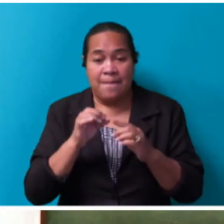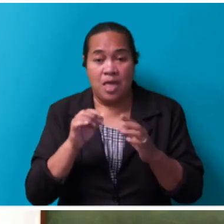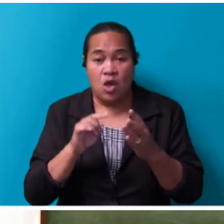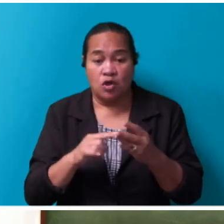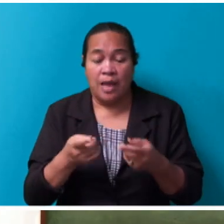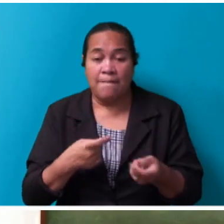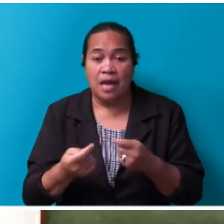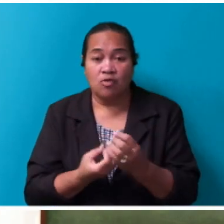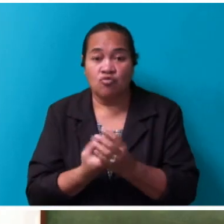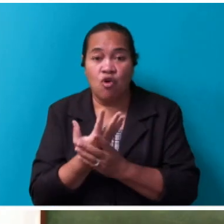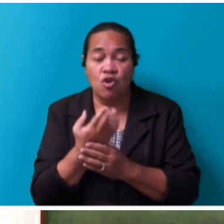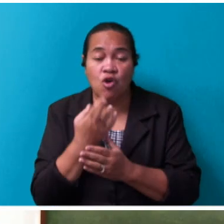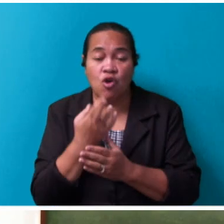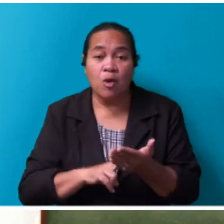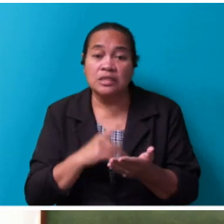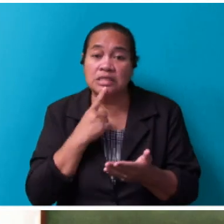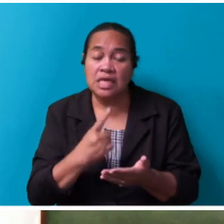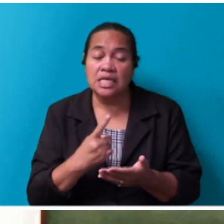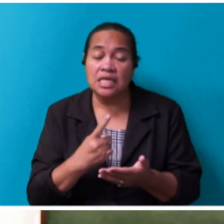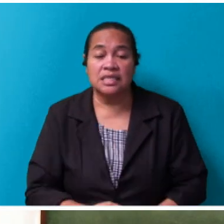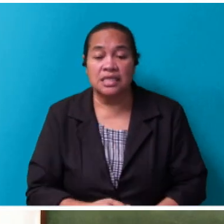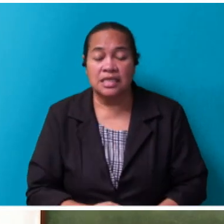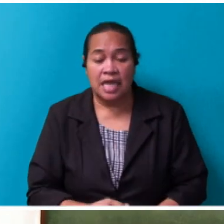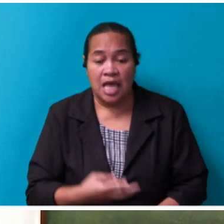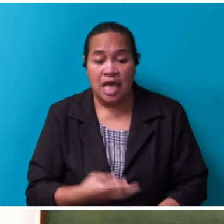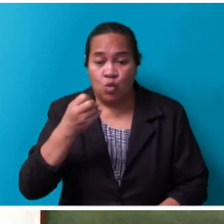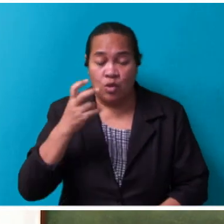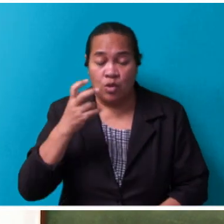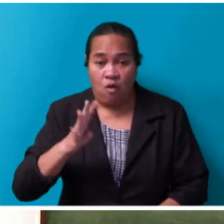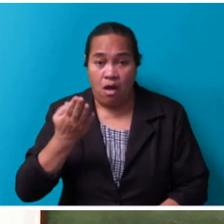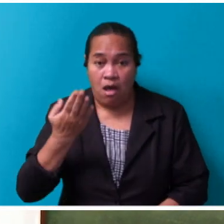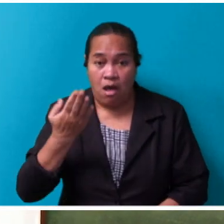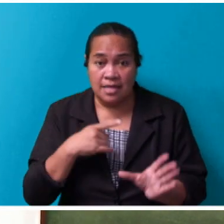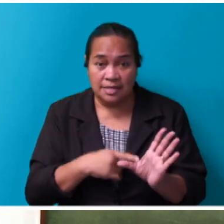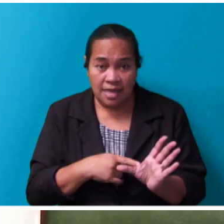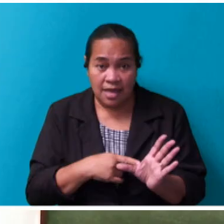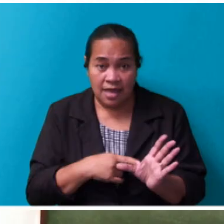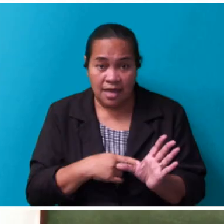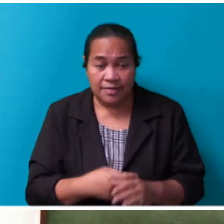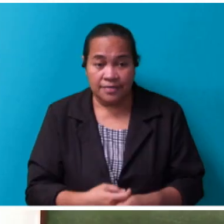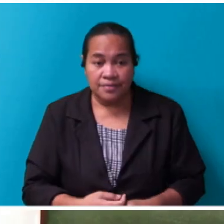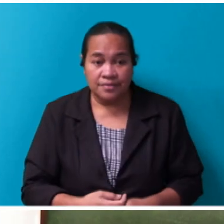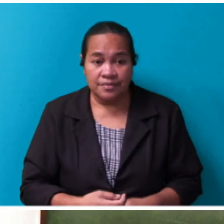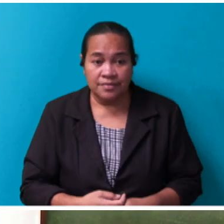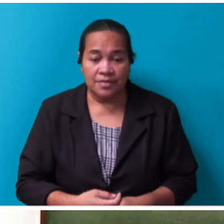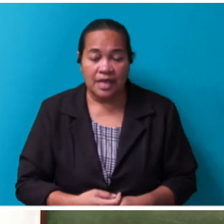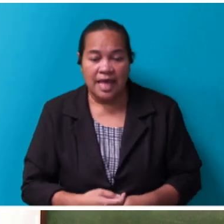report states that in 2024, the outsourcing